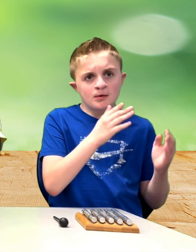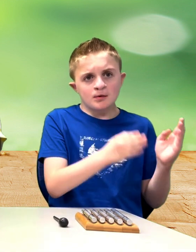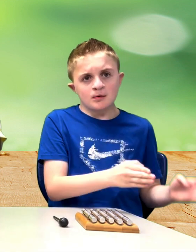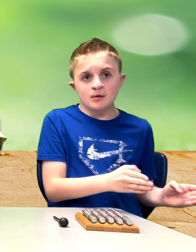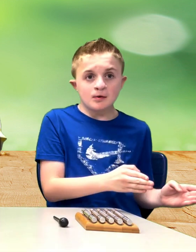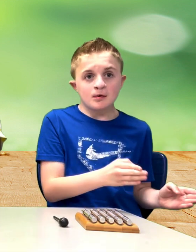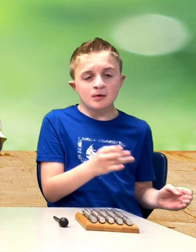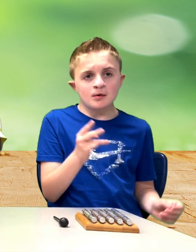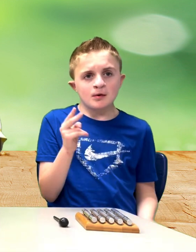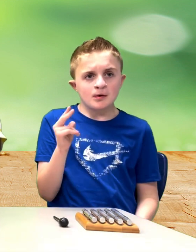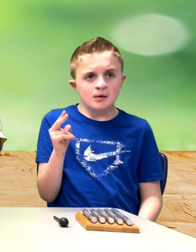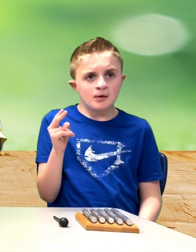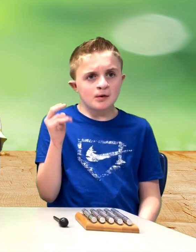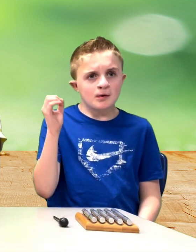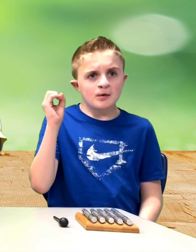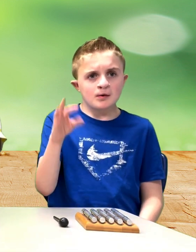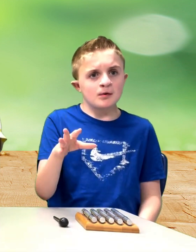heart.